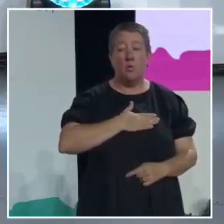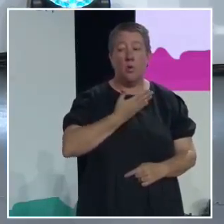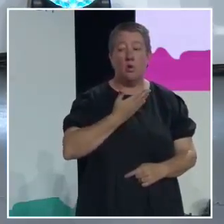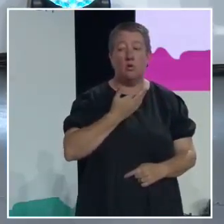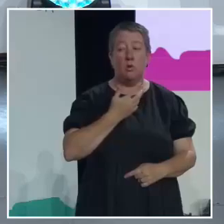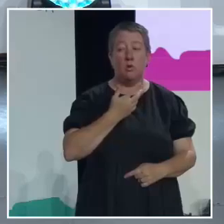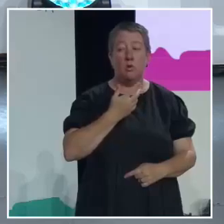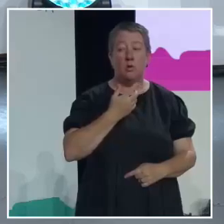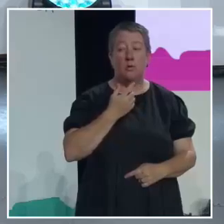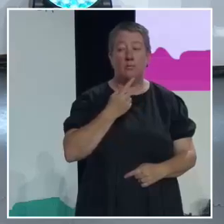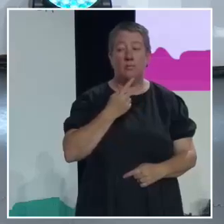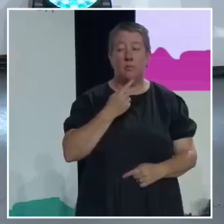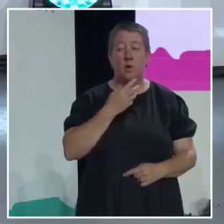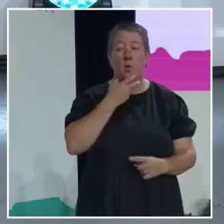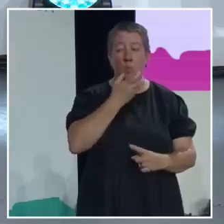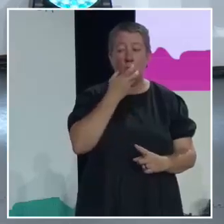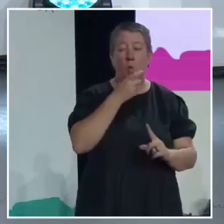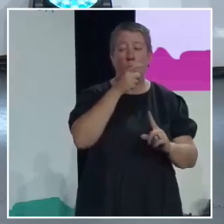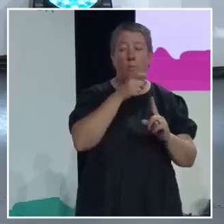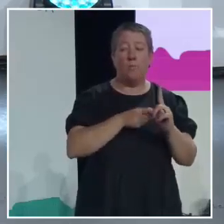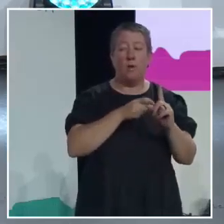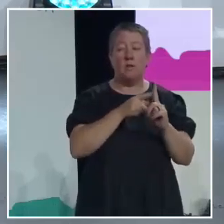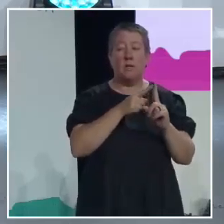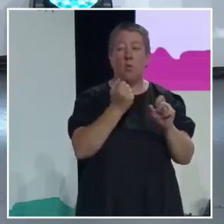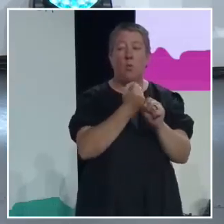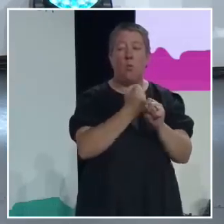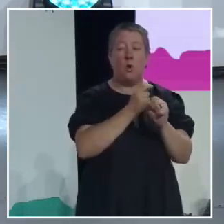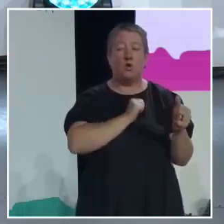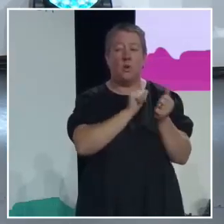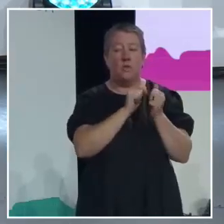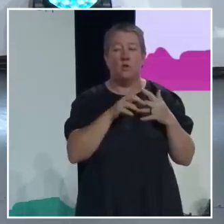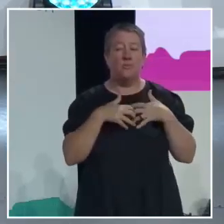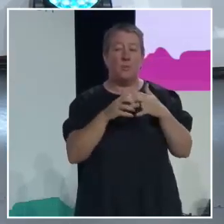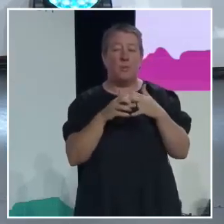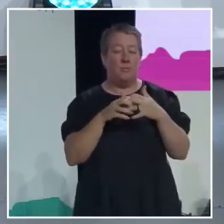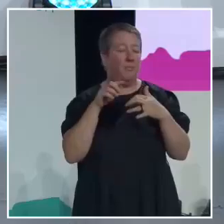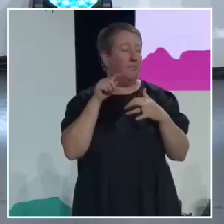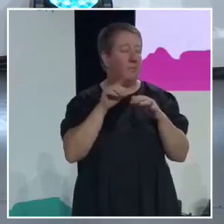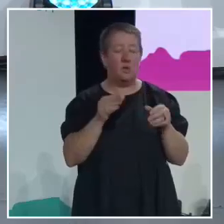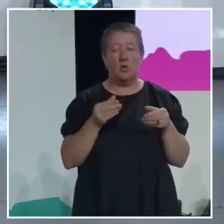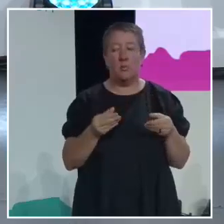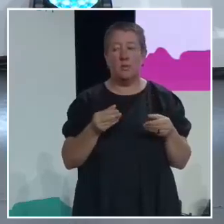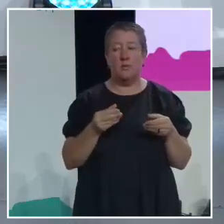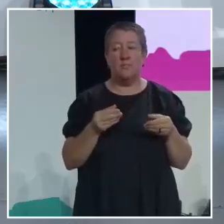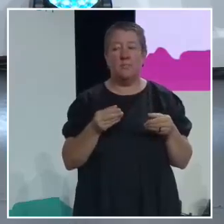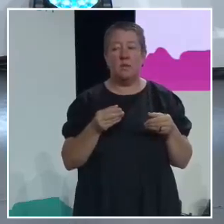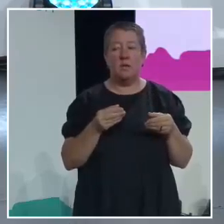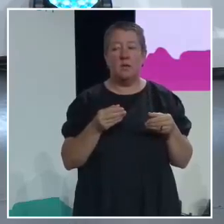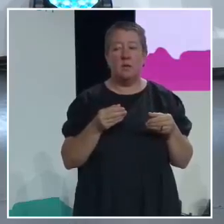and our team in the preparation of this book, and Mr. Undersecretary General has talked about our cooperation, but I'd like to mention